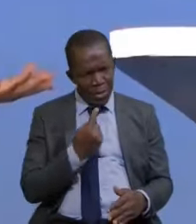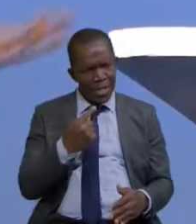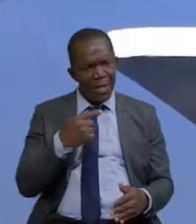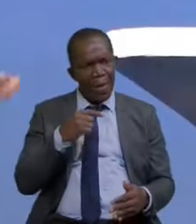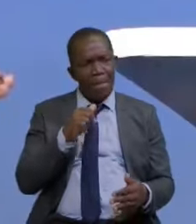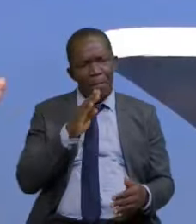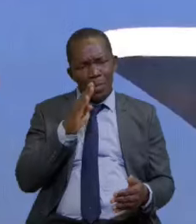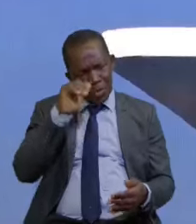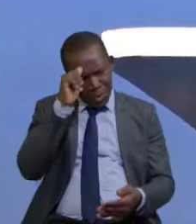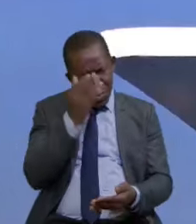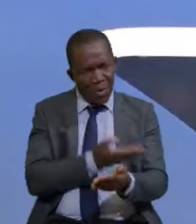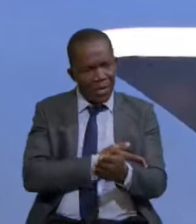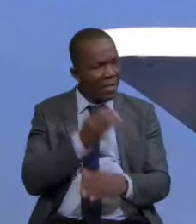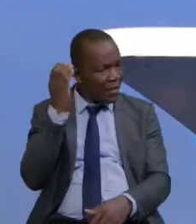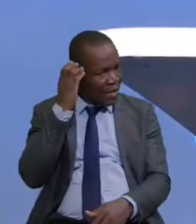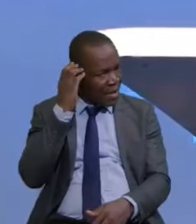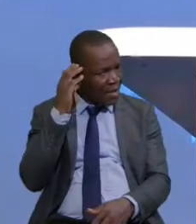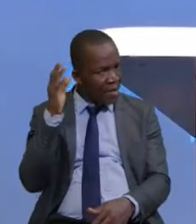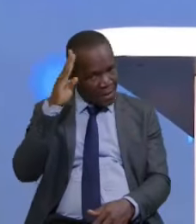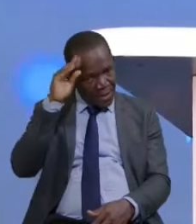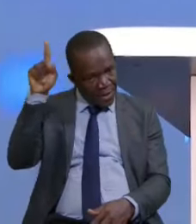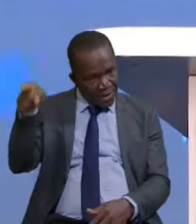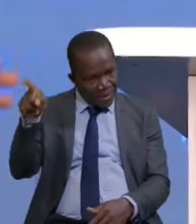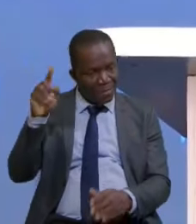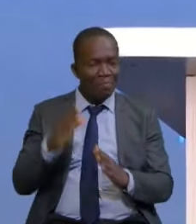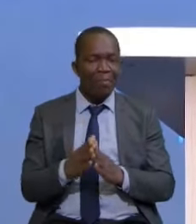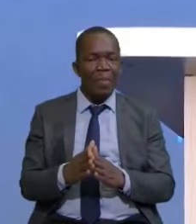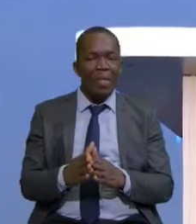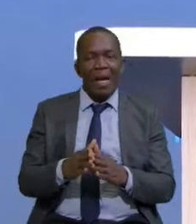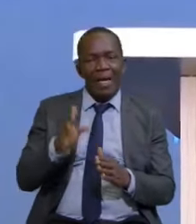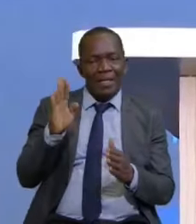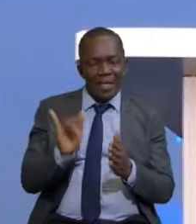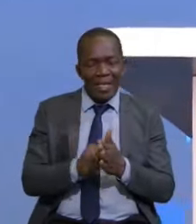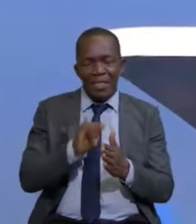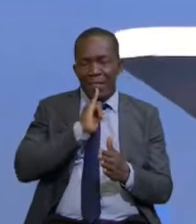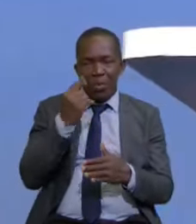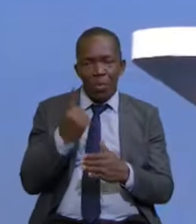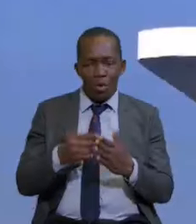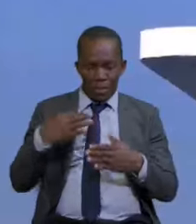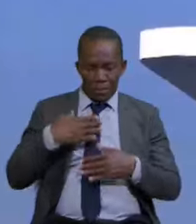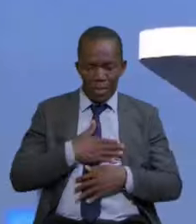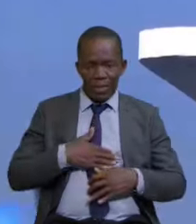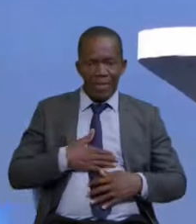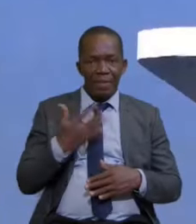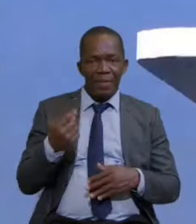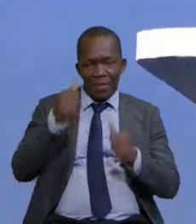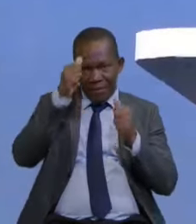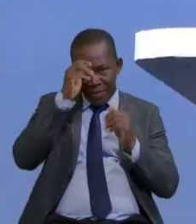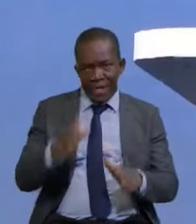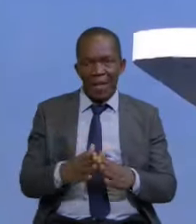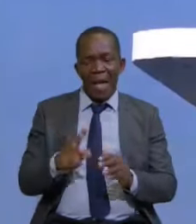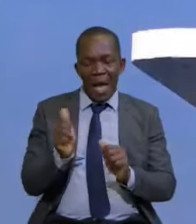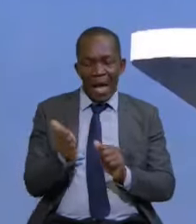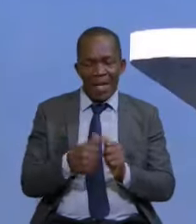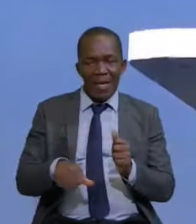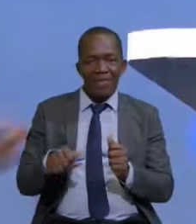in him. And every prayer that goes through that authorized, acknowledged